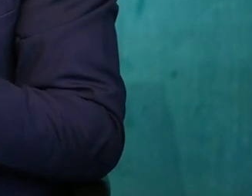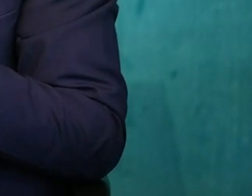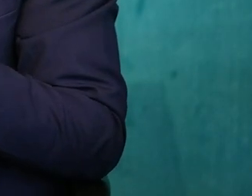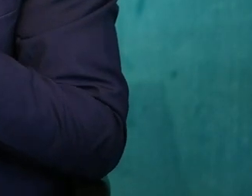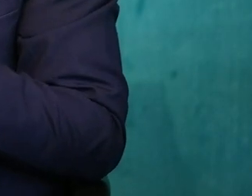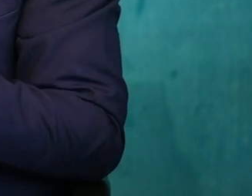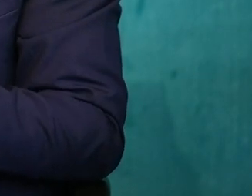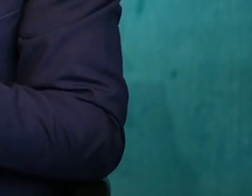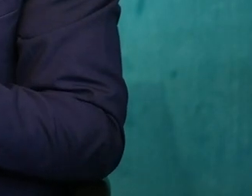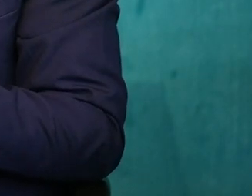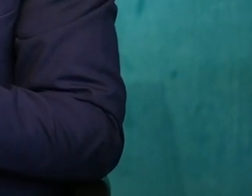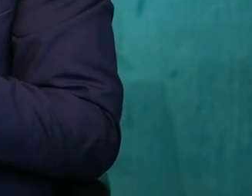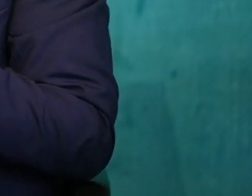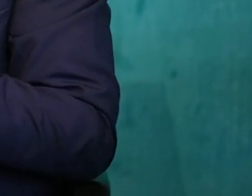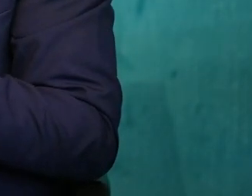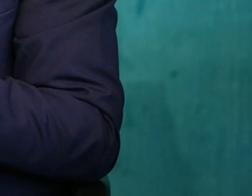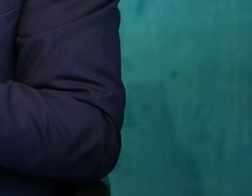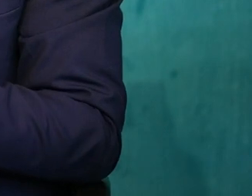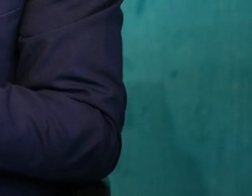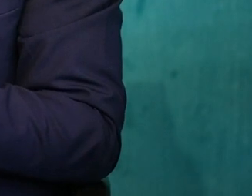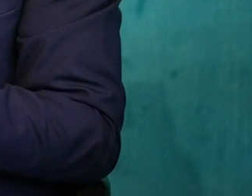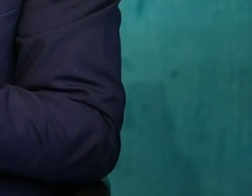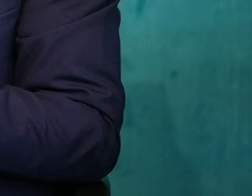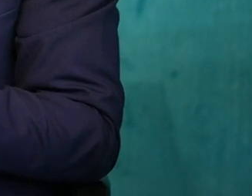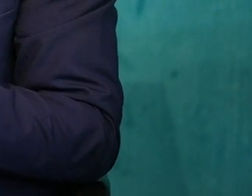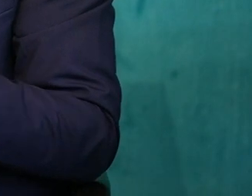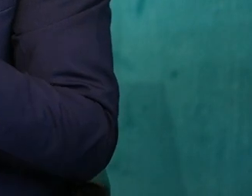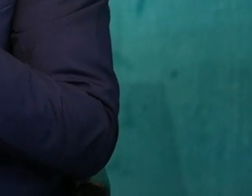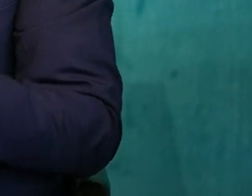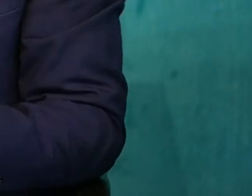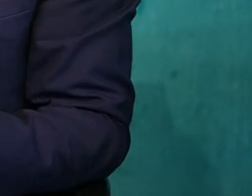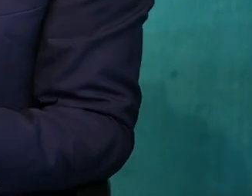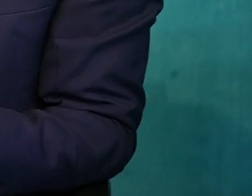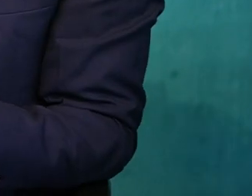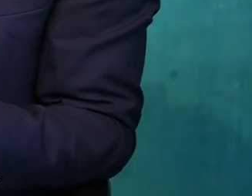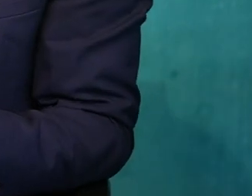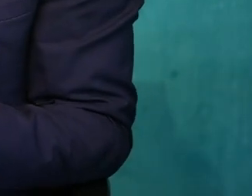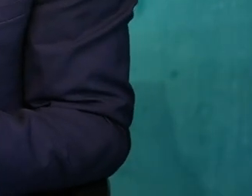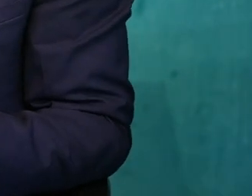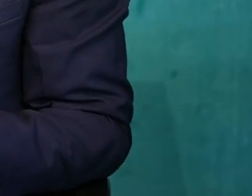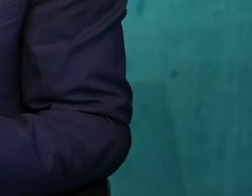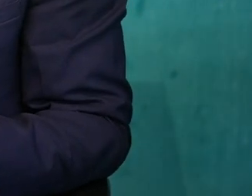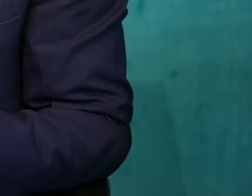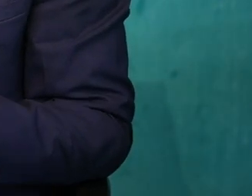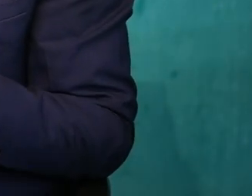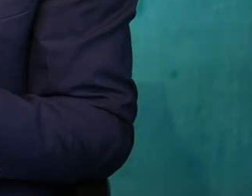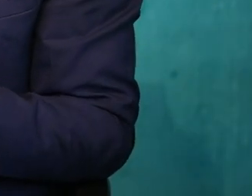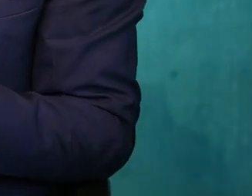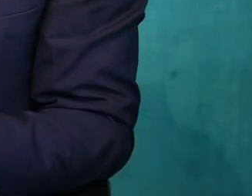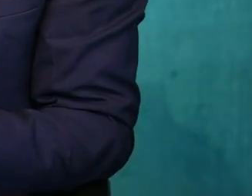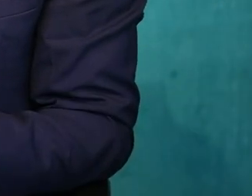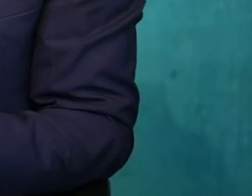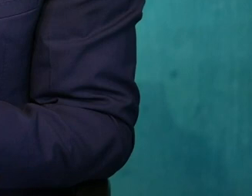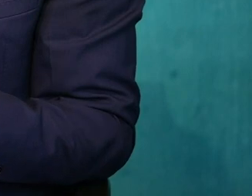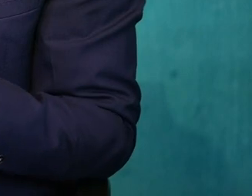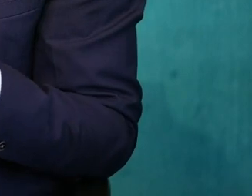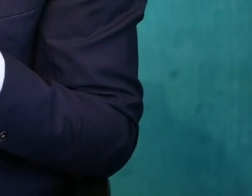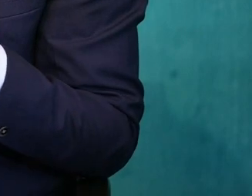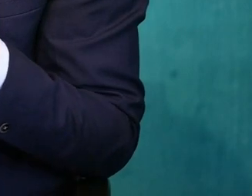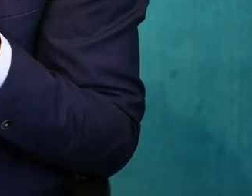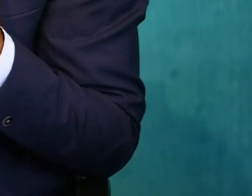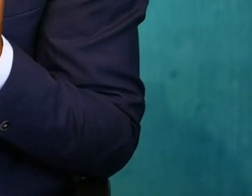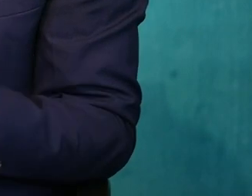God wanted them to worship him and believe in him. Mm-hmm. When we look at our lives today, we are in this world,